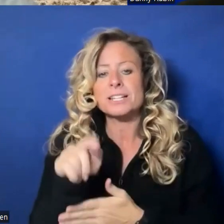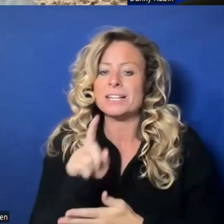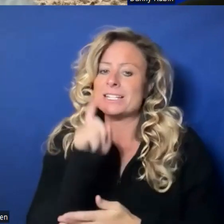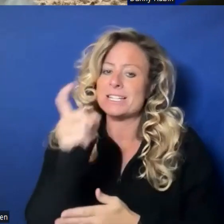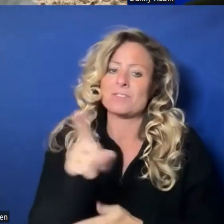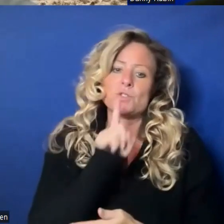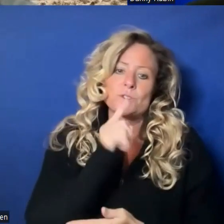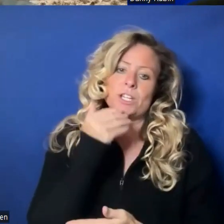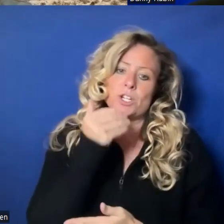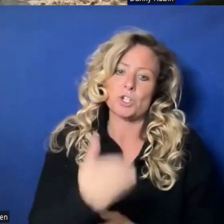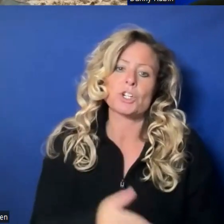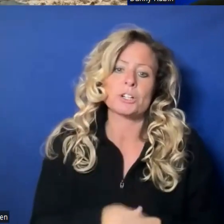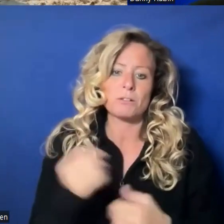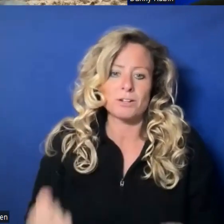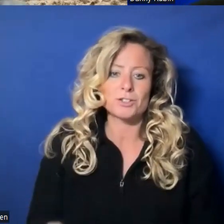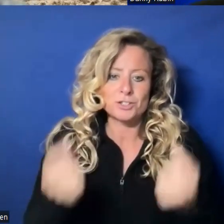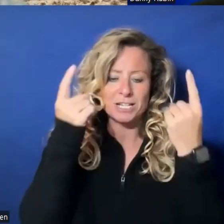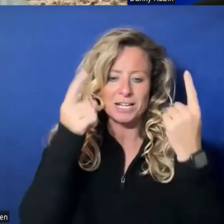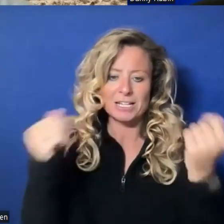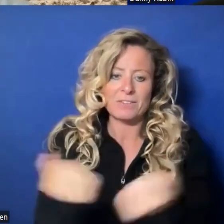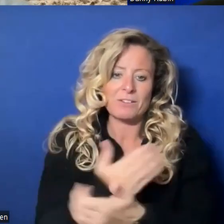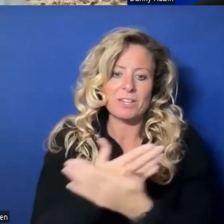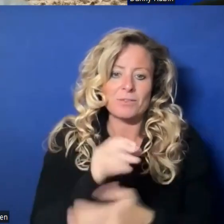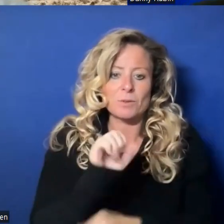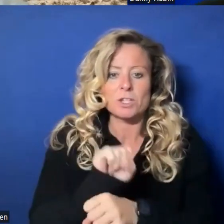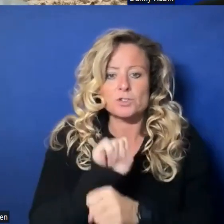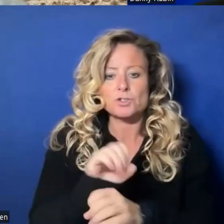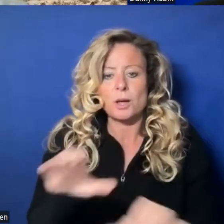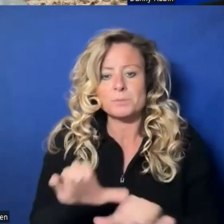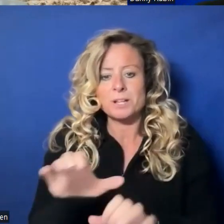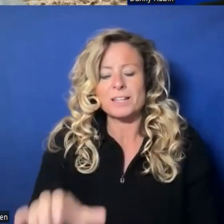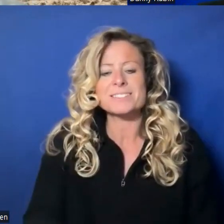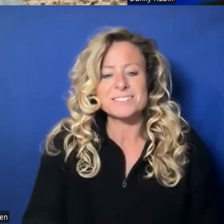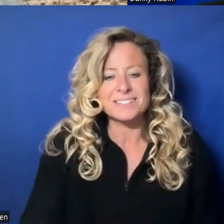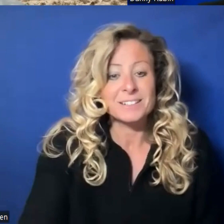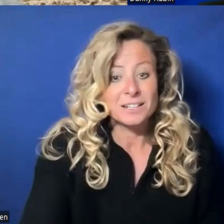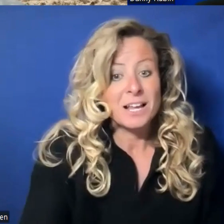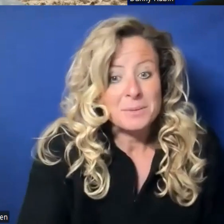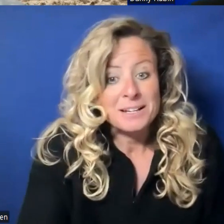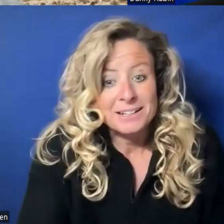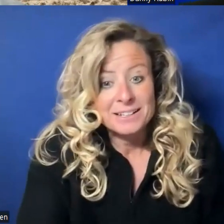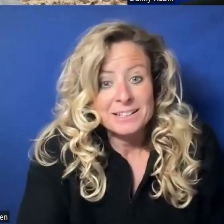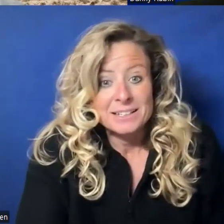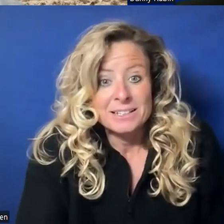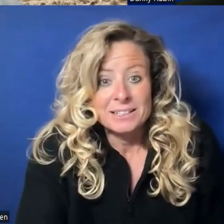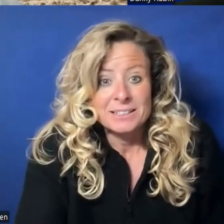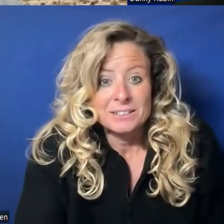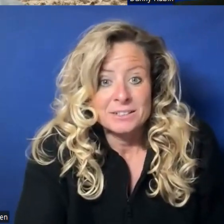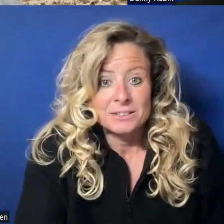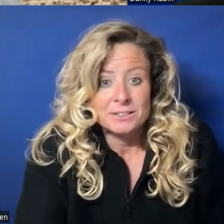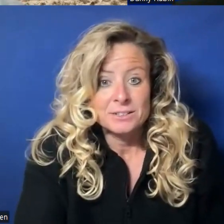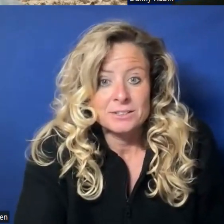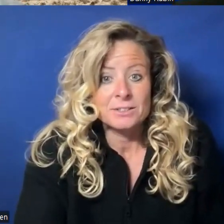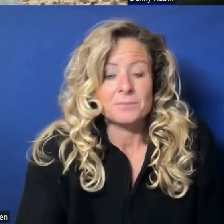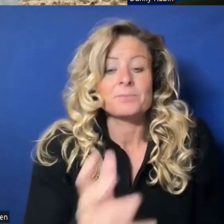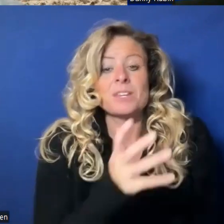good understanding of what this job is. It's going through a lot of data.